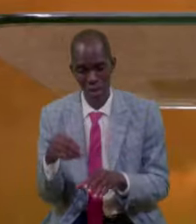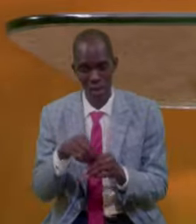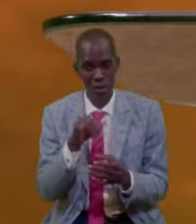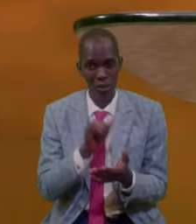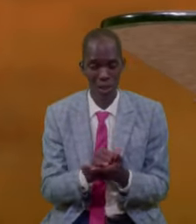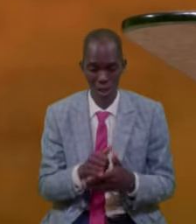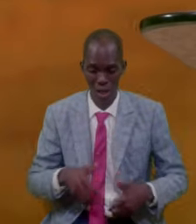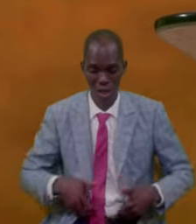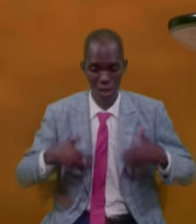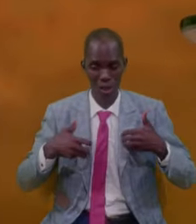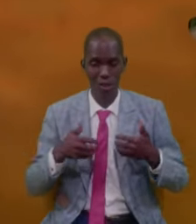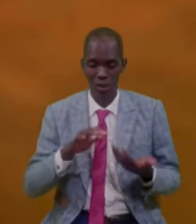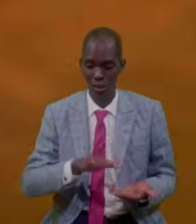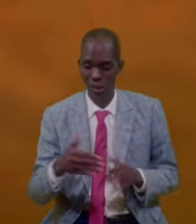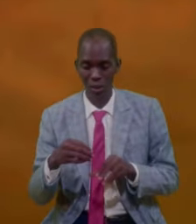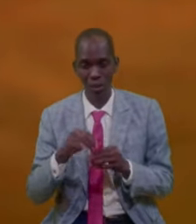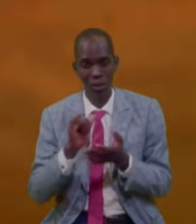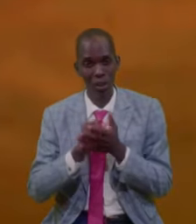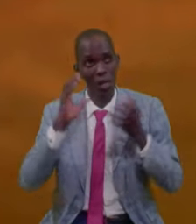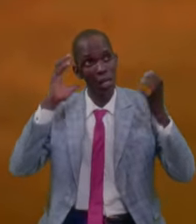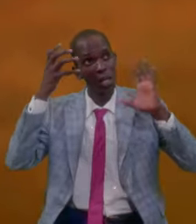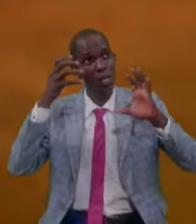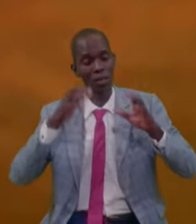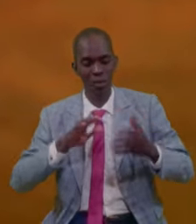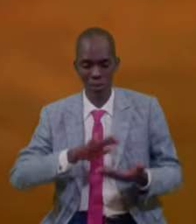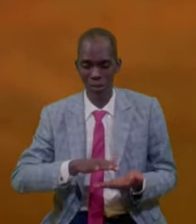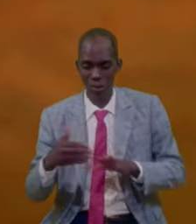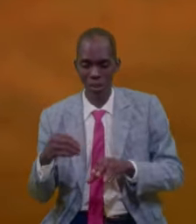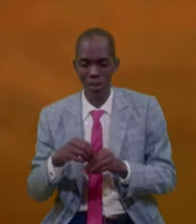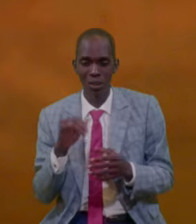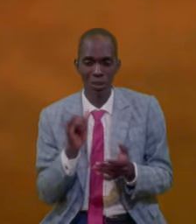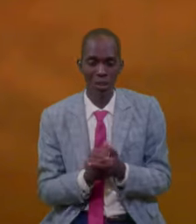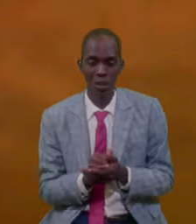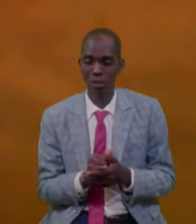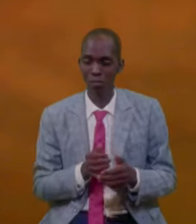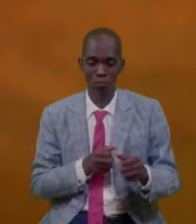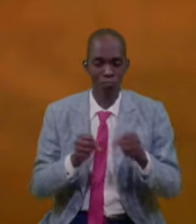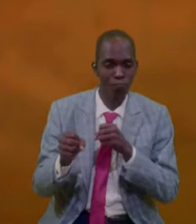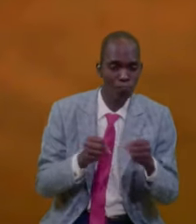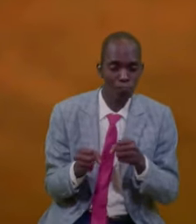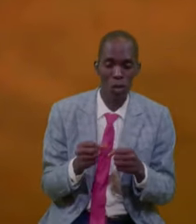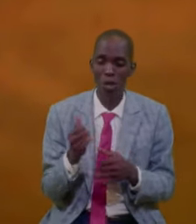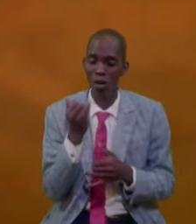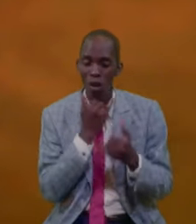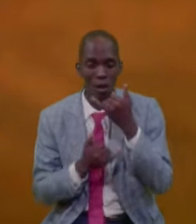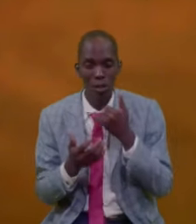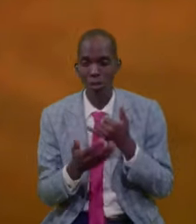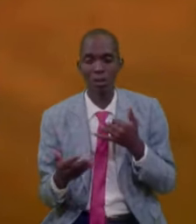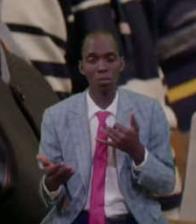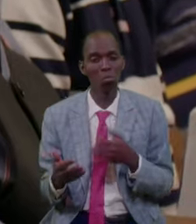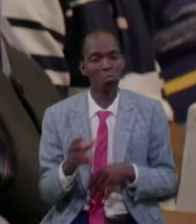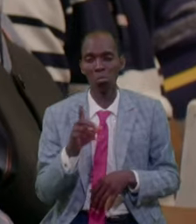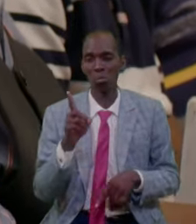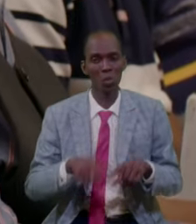that annoyance, you die in that hot, furious temper, there's no heaven there. You